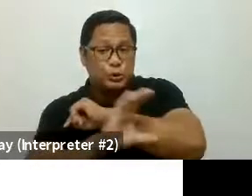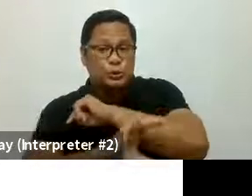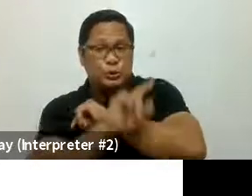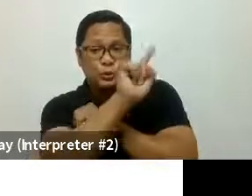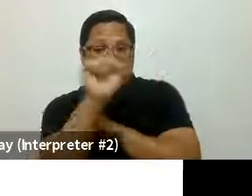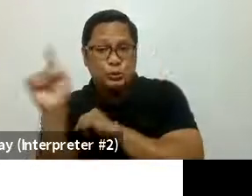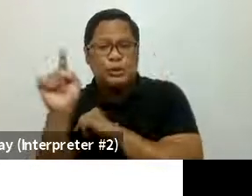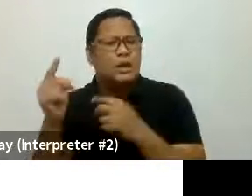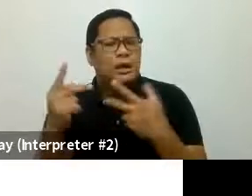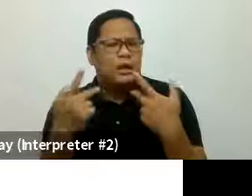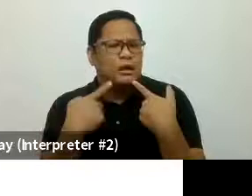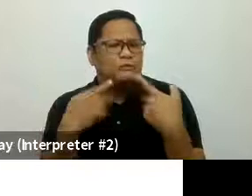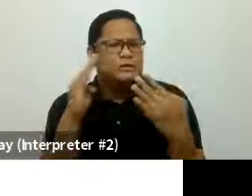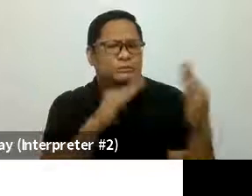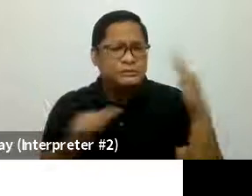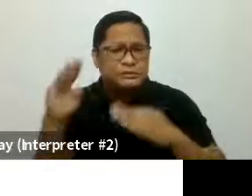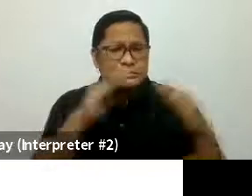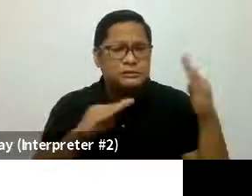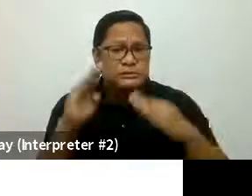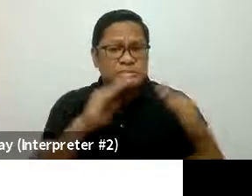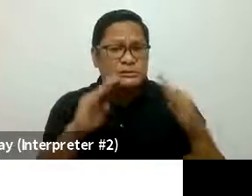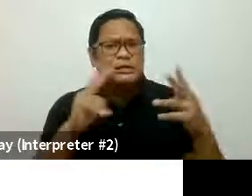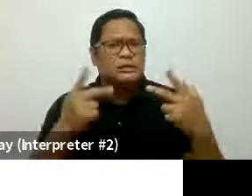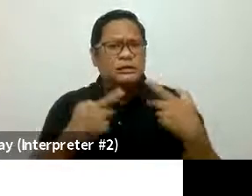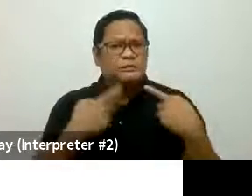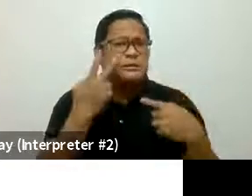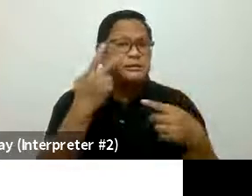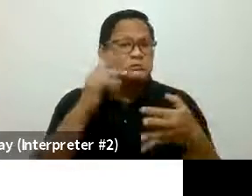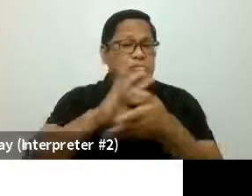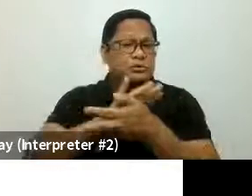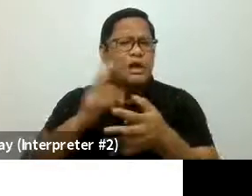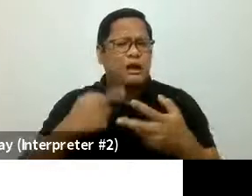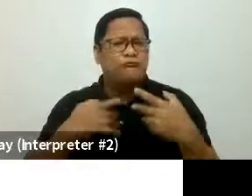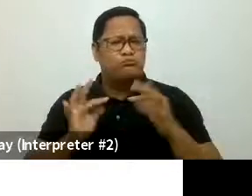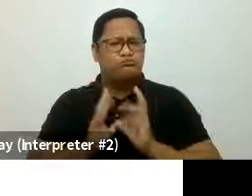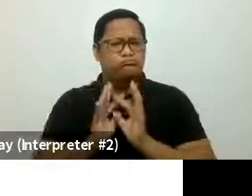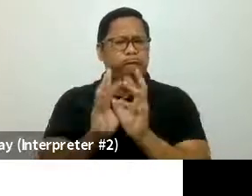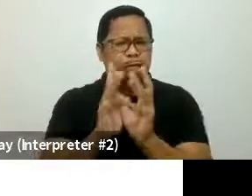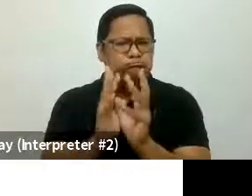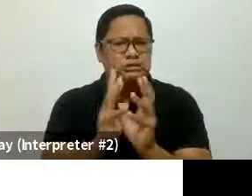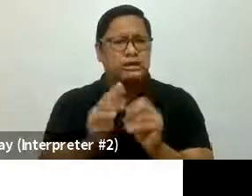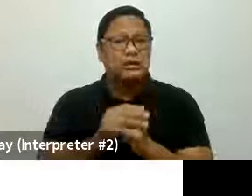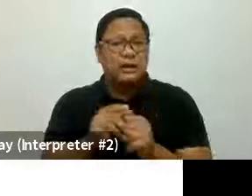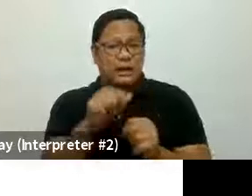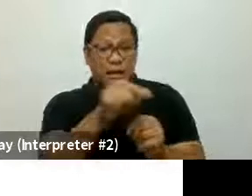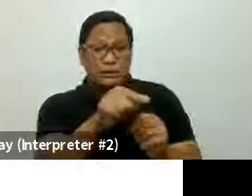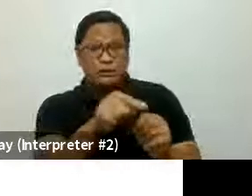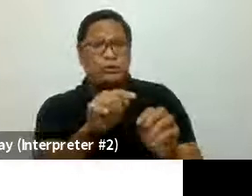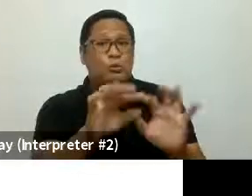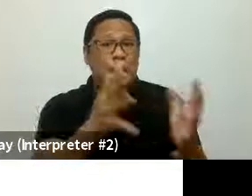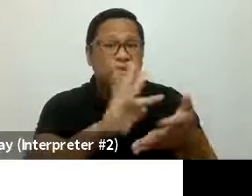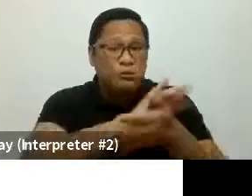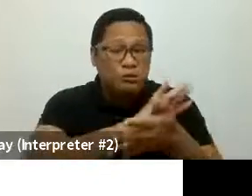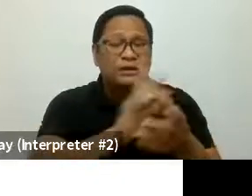seeing this phenomena that once you focus a lot on COVID-19, you are crowding out non-COVID-19 health services. The hospitals